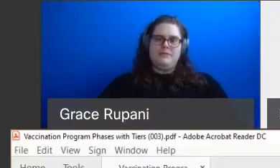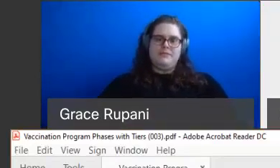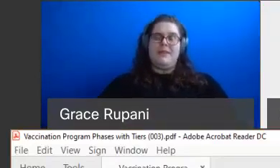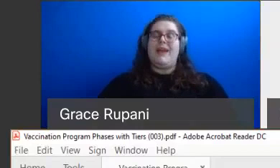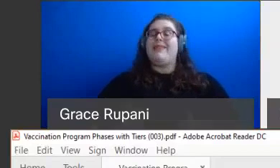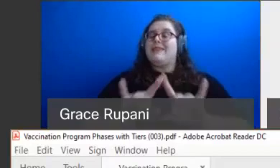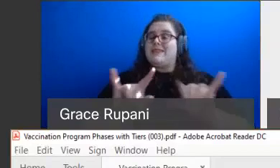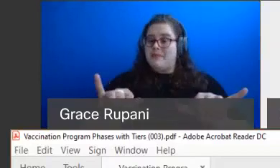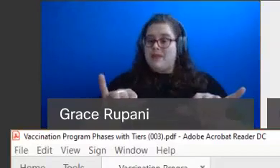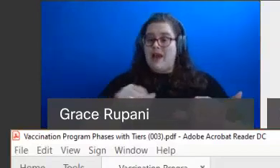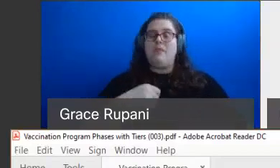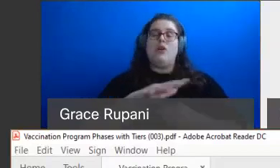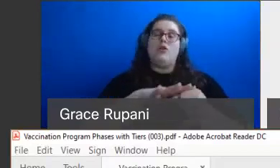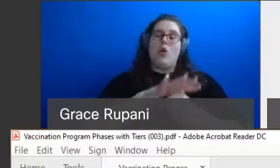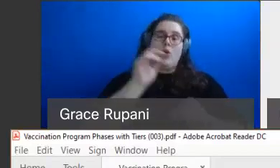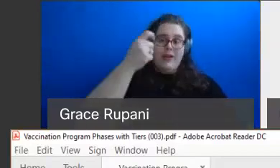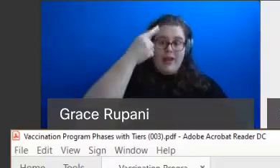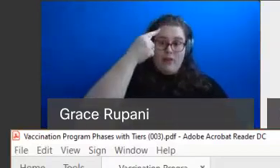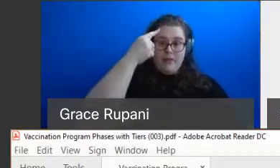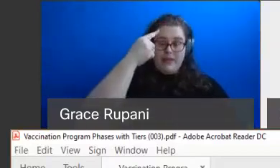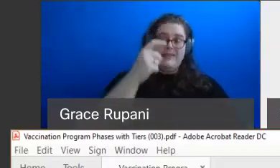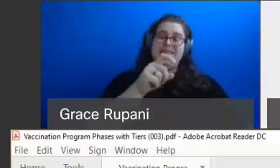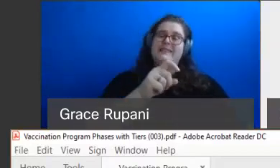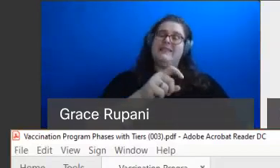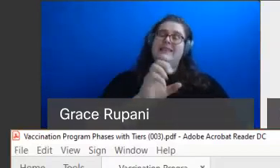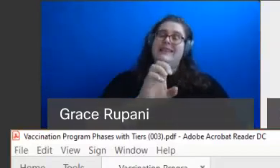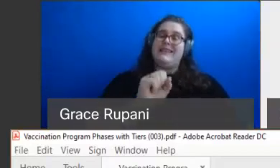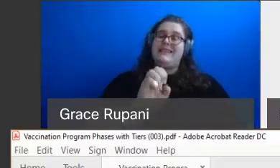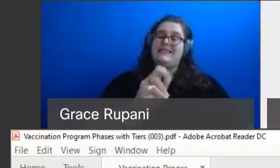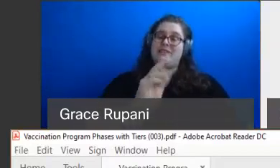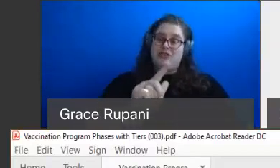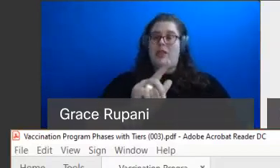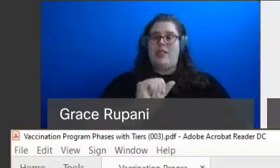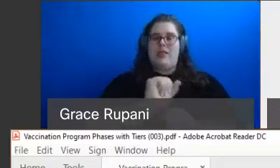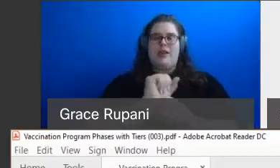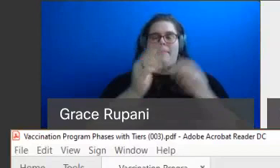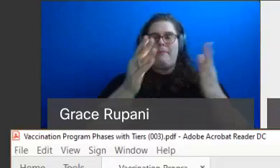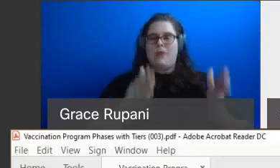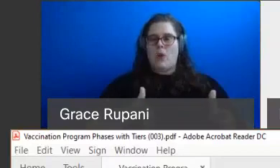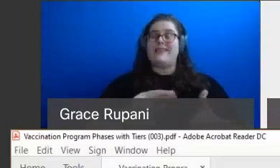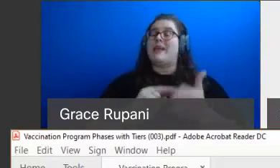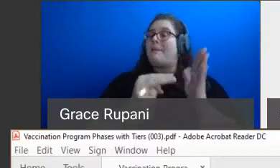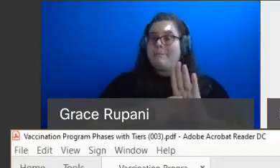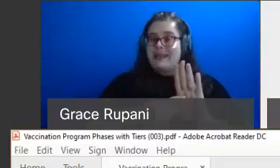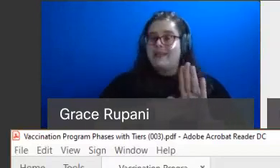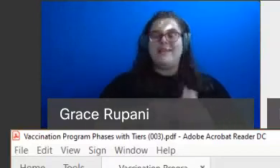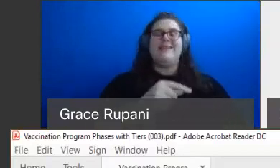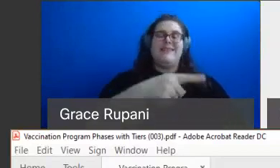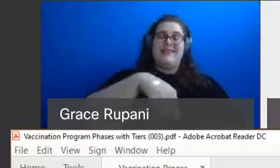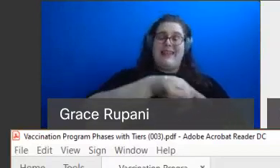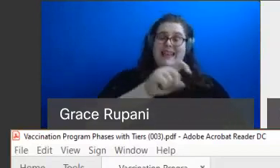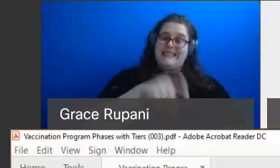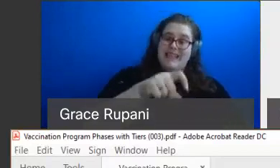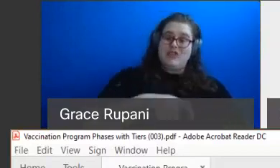in local government, and essential means people who are unable to continue doing their work via